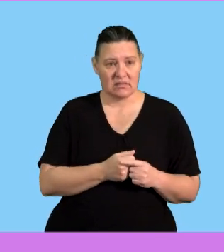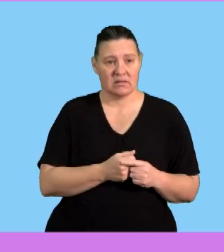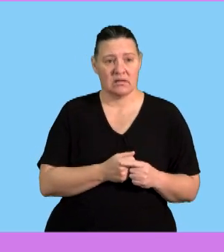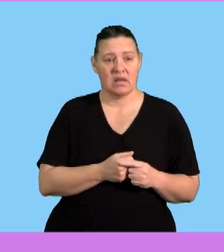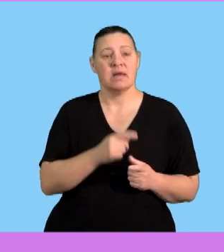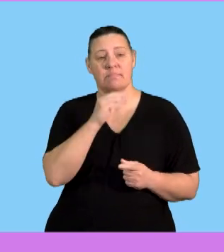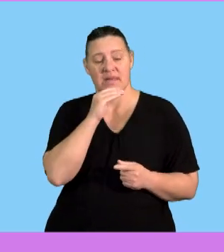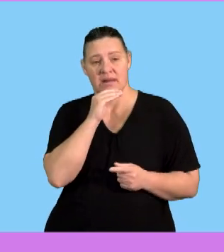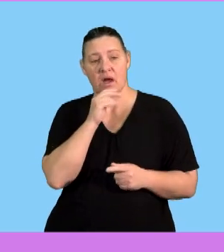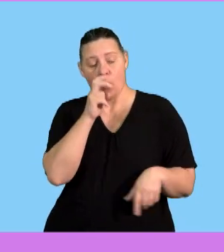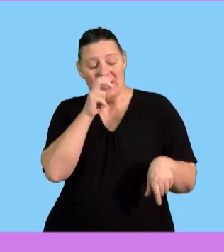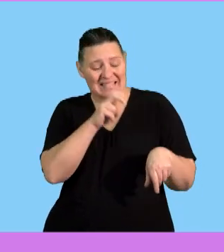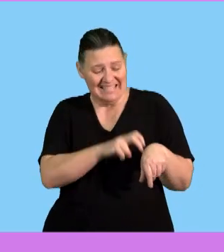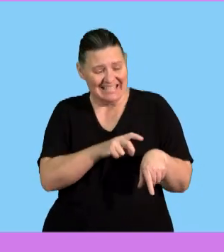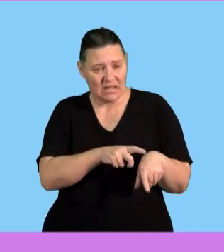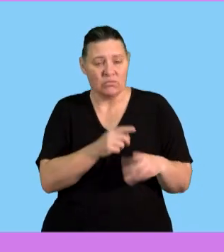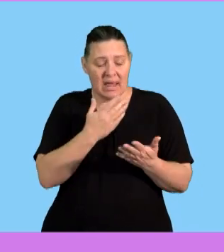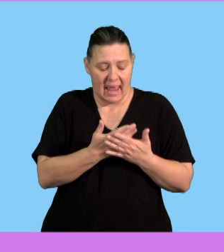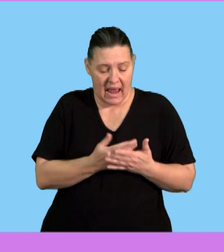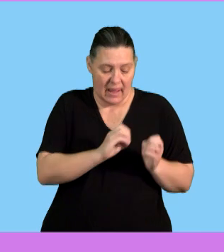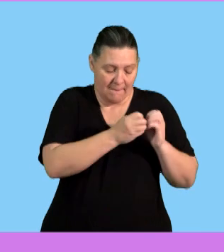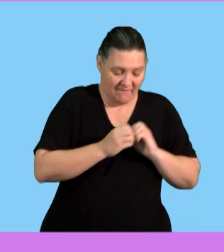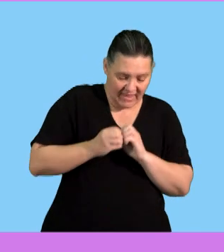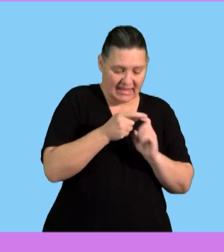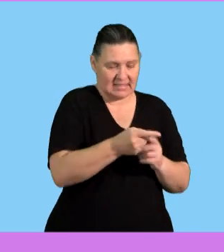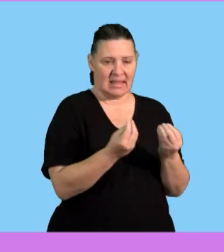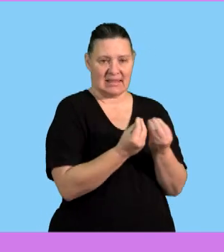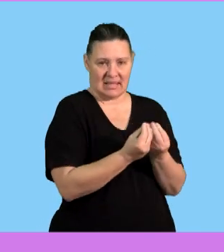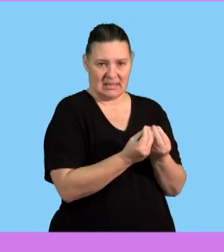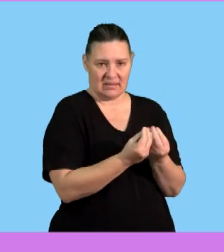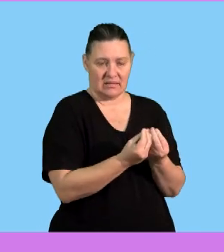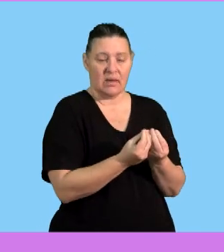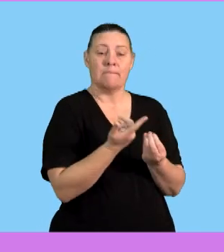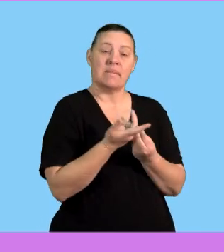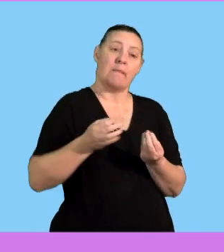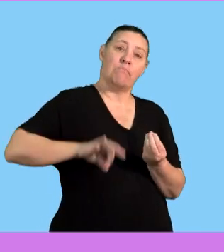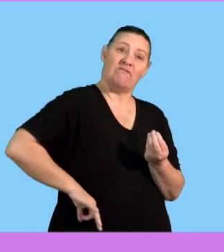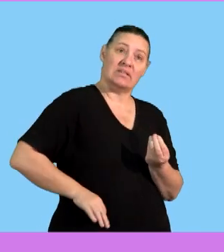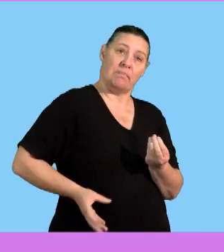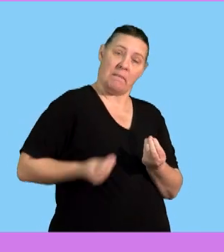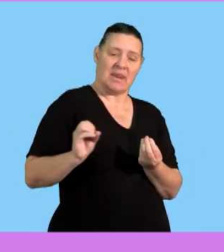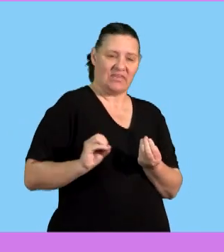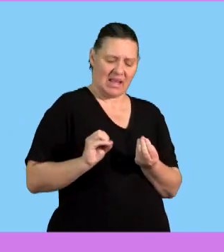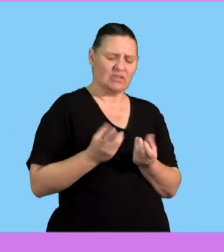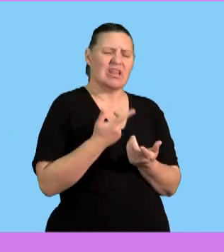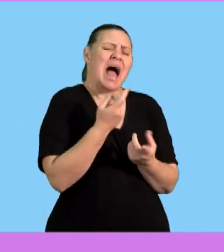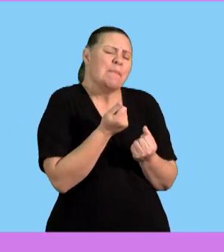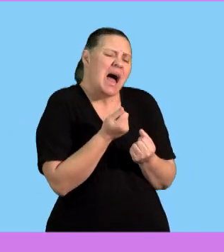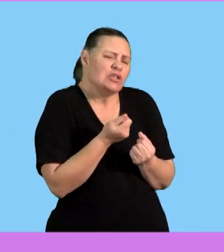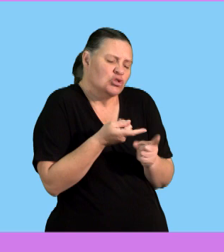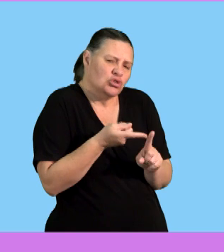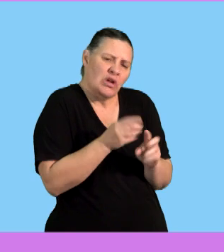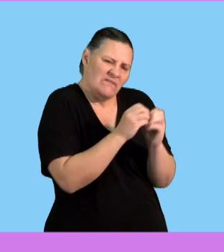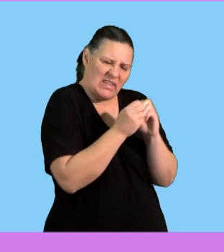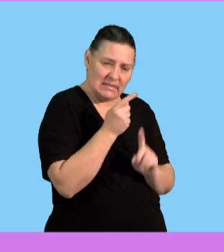is the amount needed to produce a specific item without making any profit.